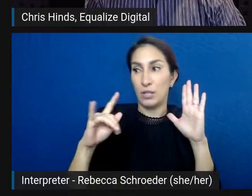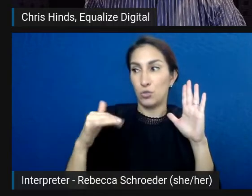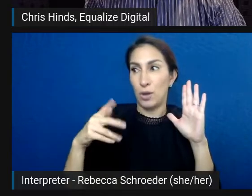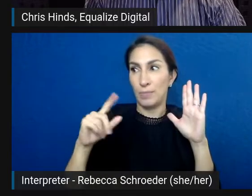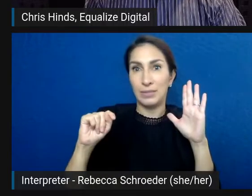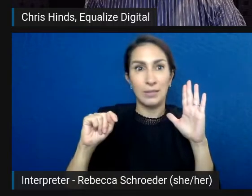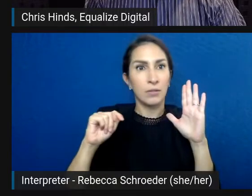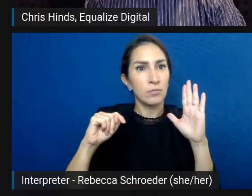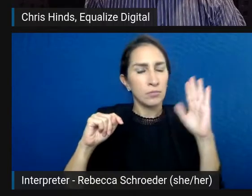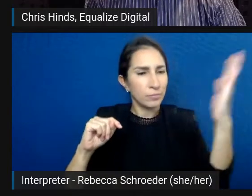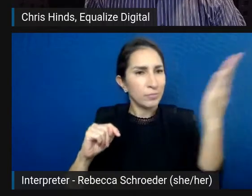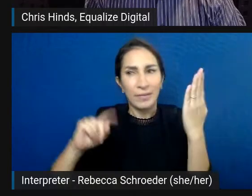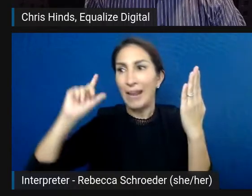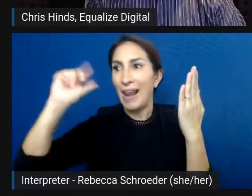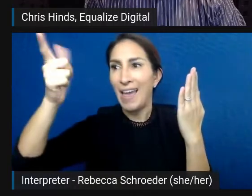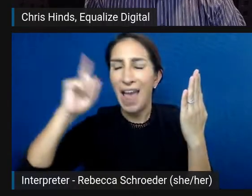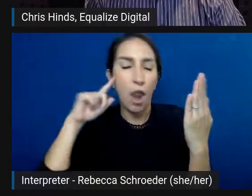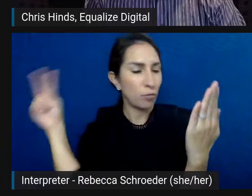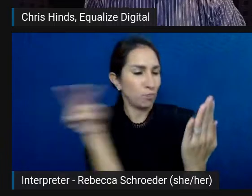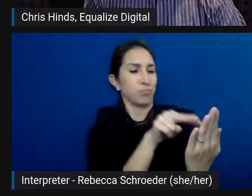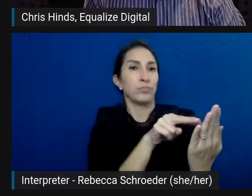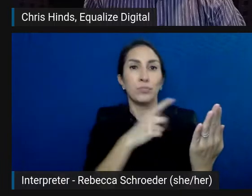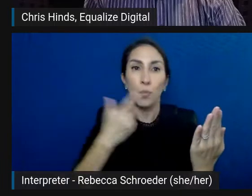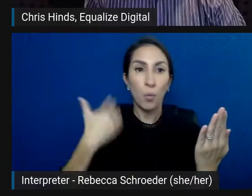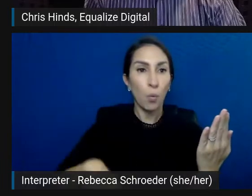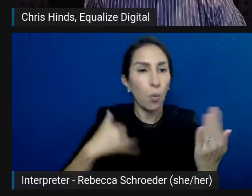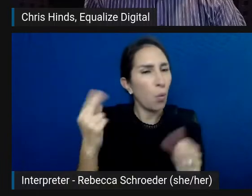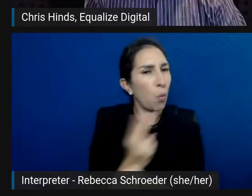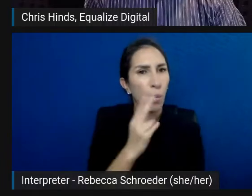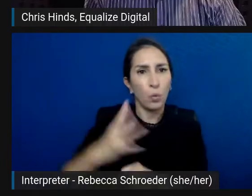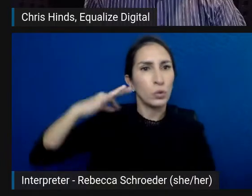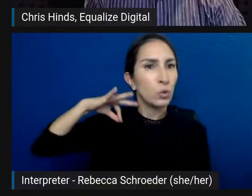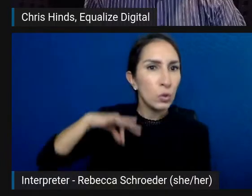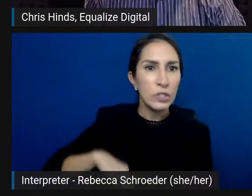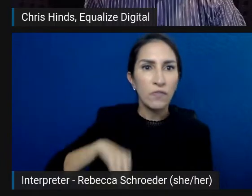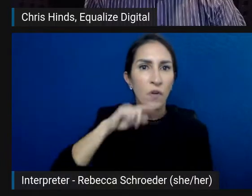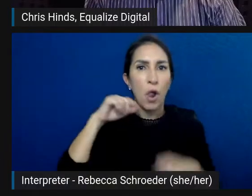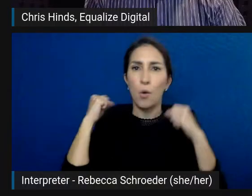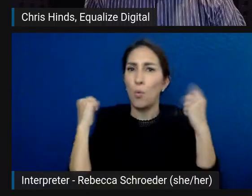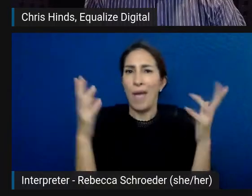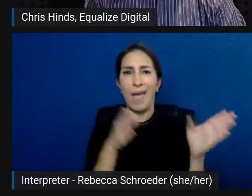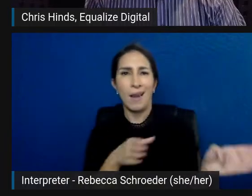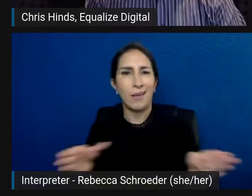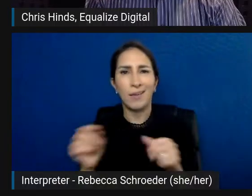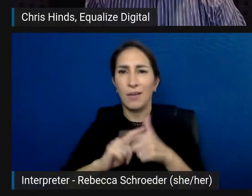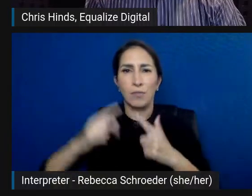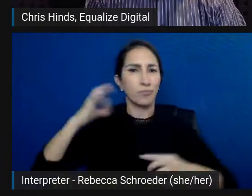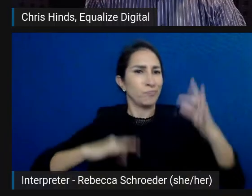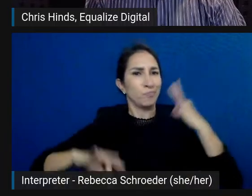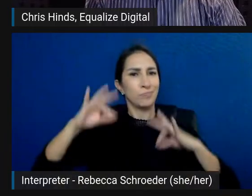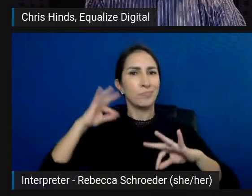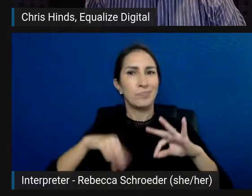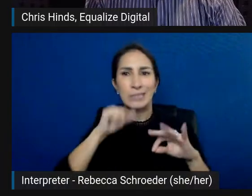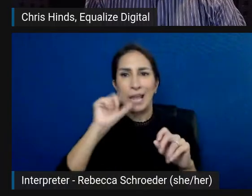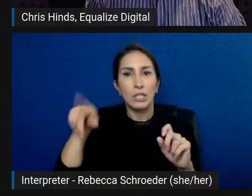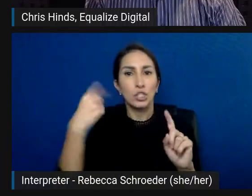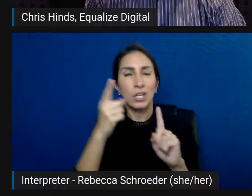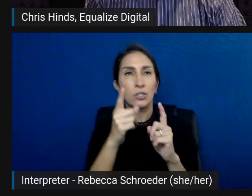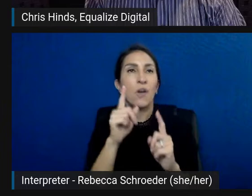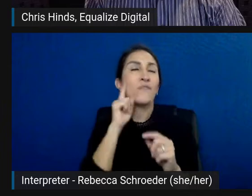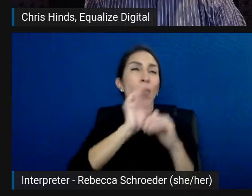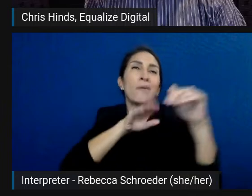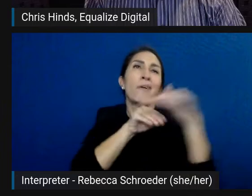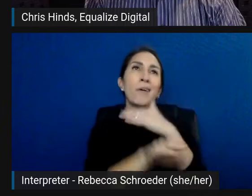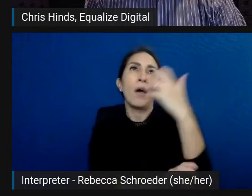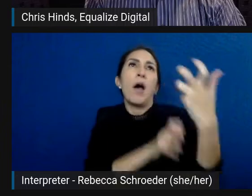useful in dozens of ways that may or may not be directly related to an accommodation for a disability.